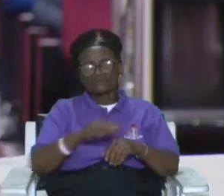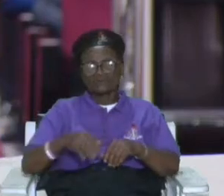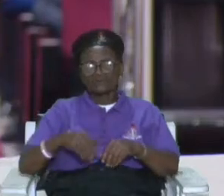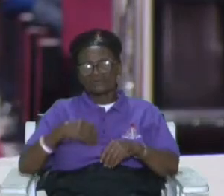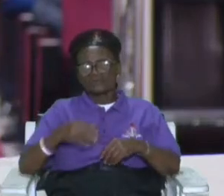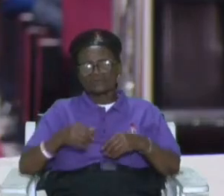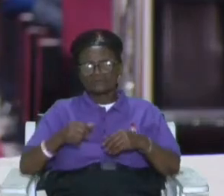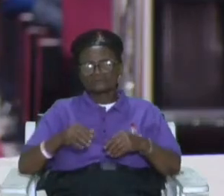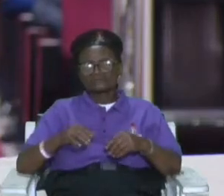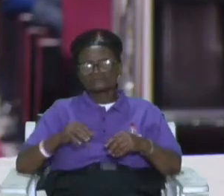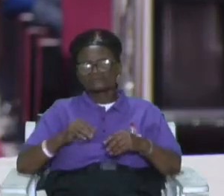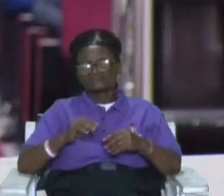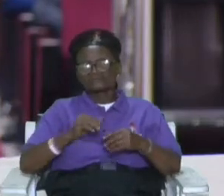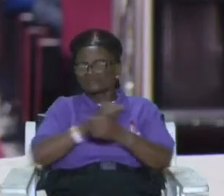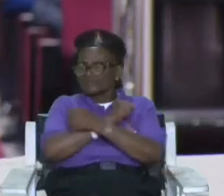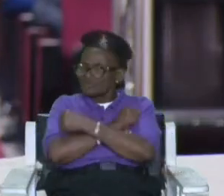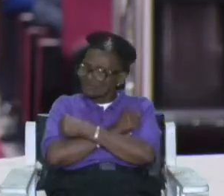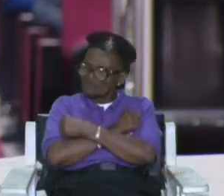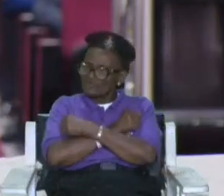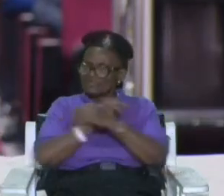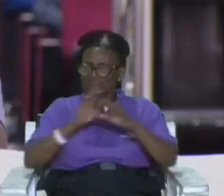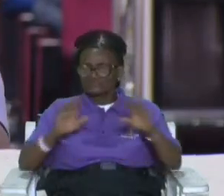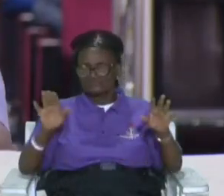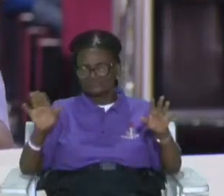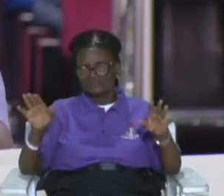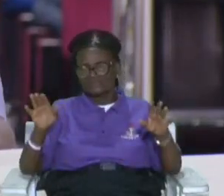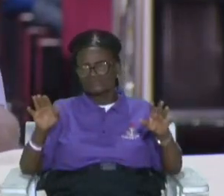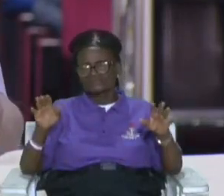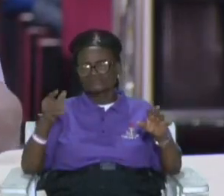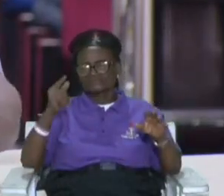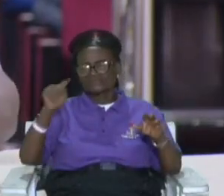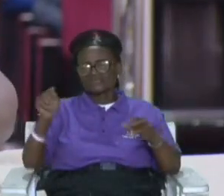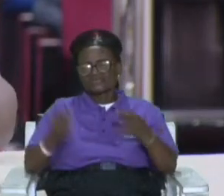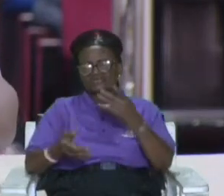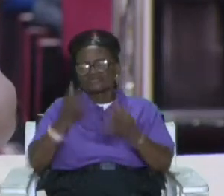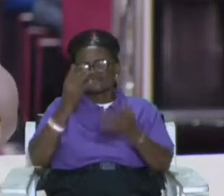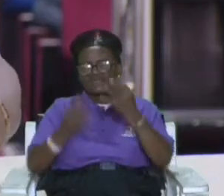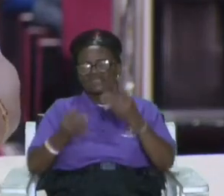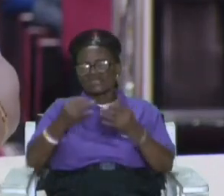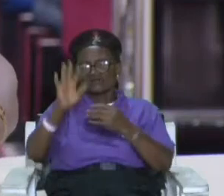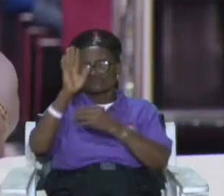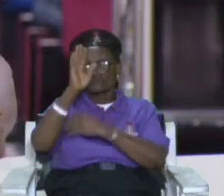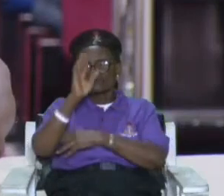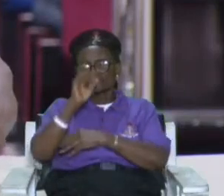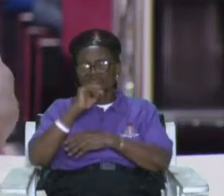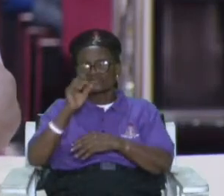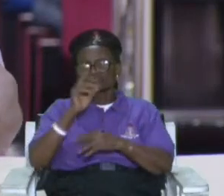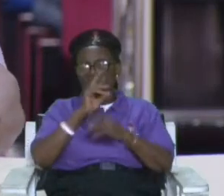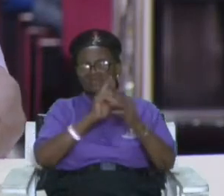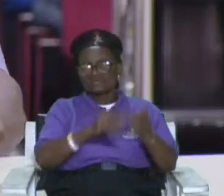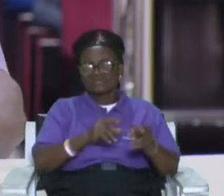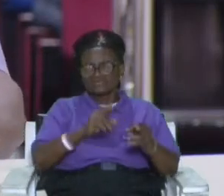My beloved children, the fire of God is already falling tonight.